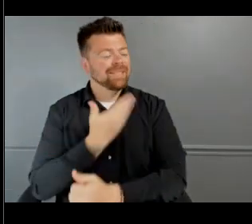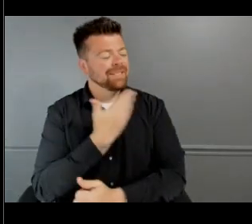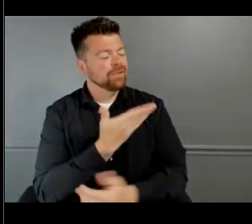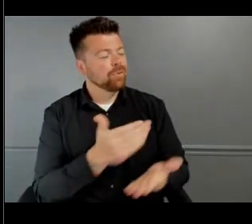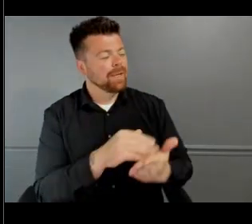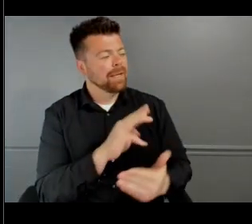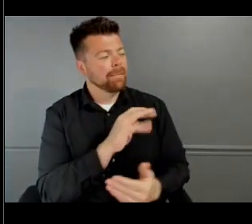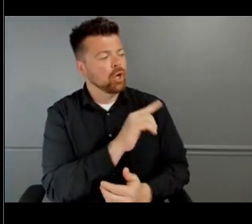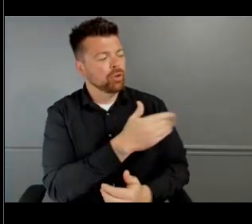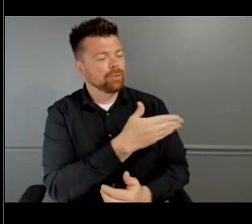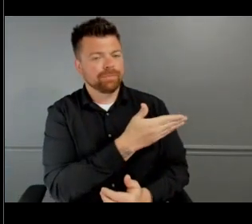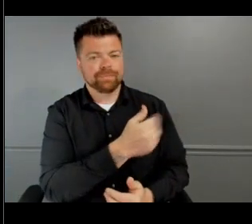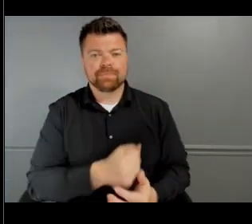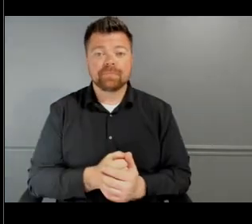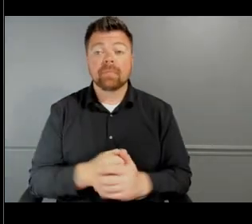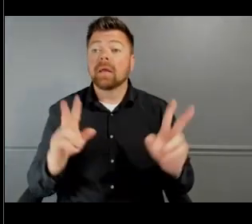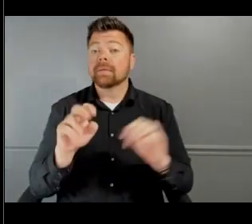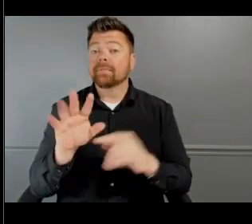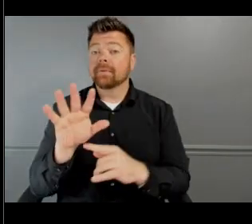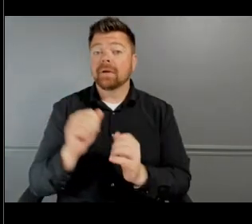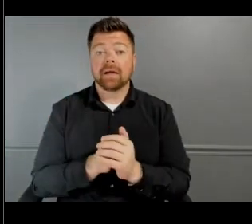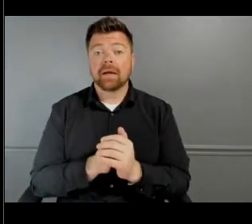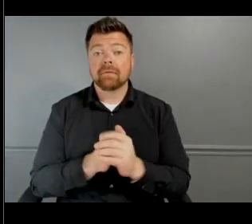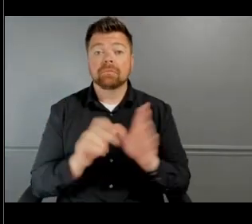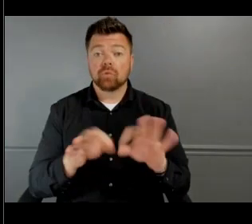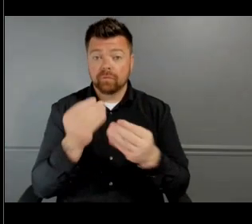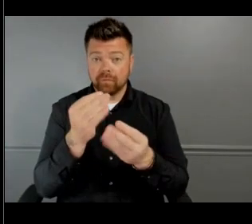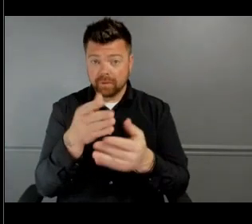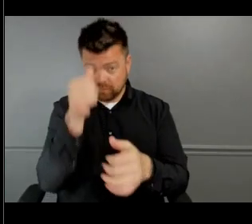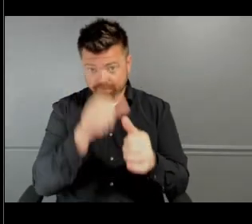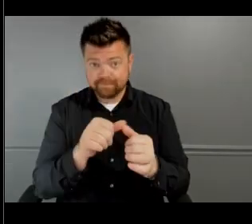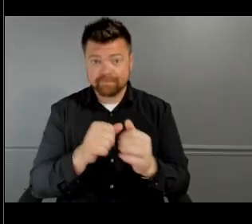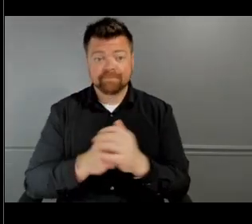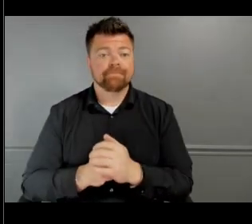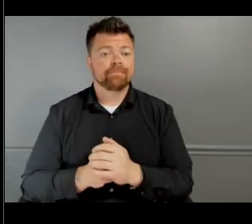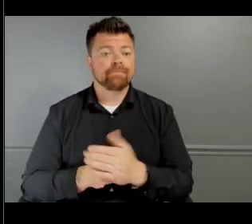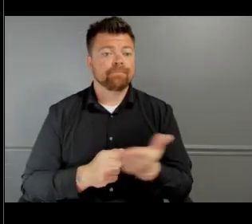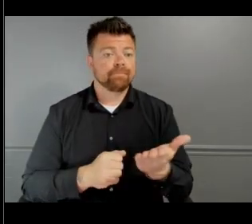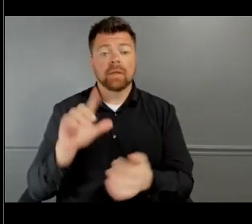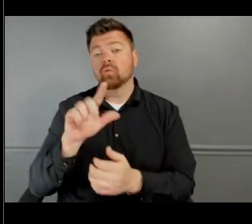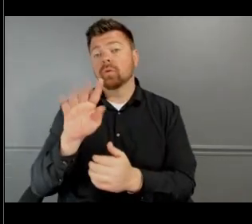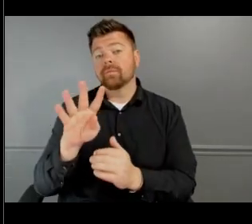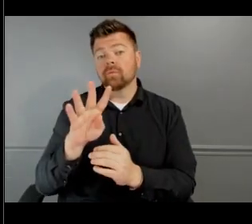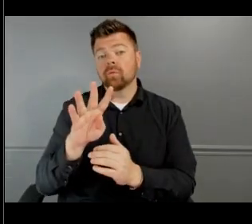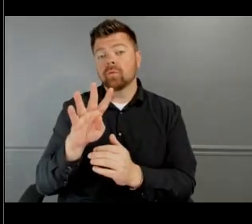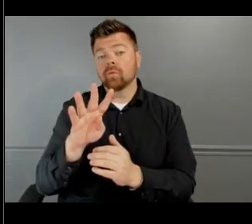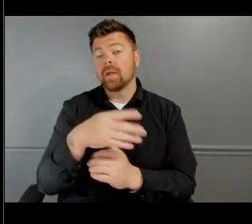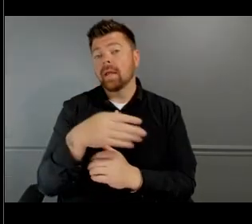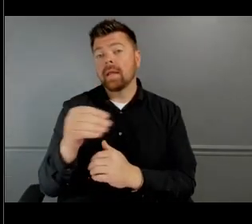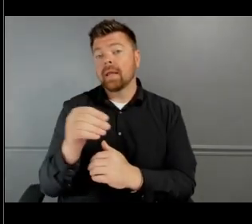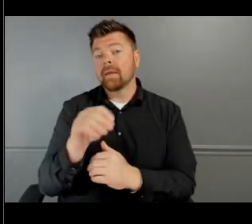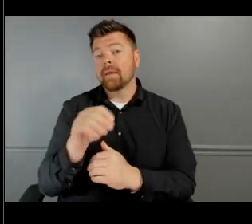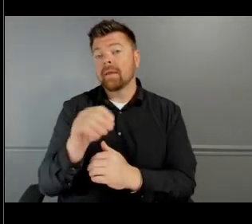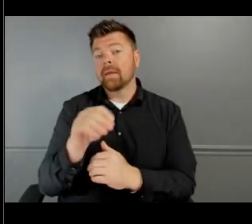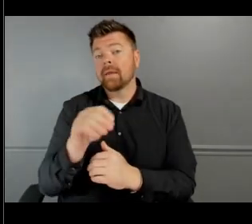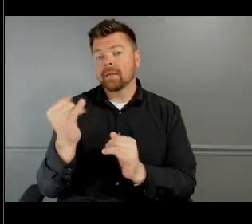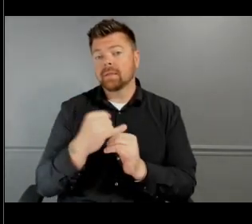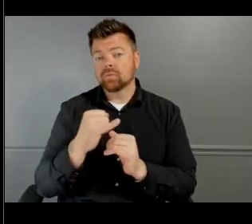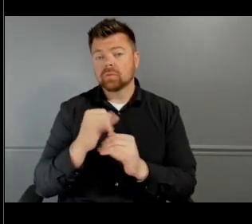Michael. Topic 5, key takeaways. The 24-inch and